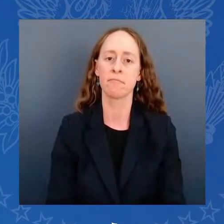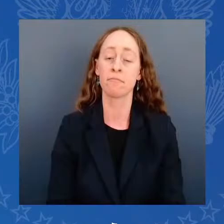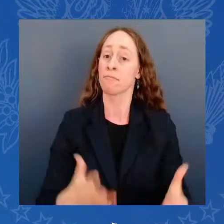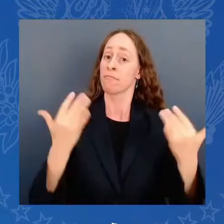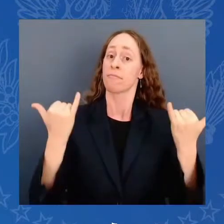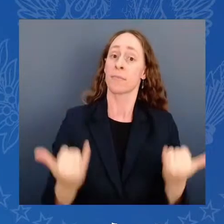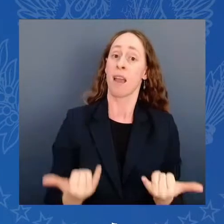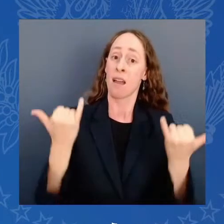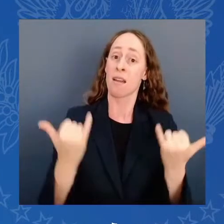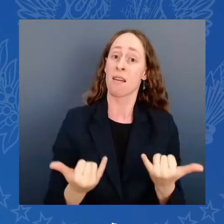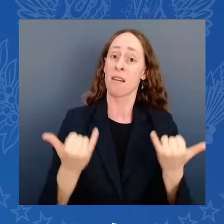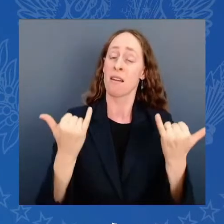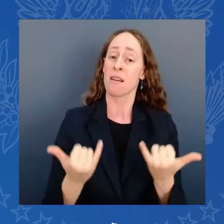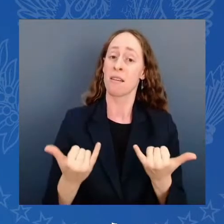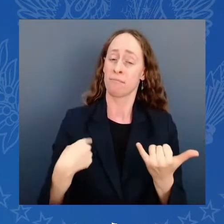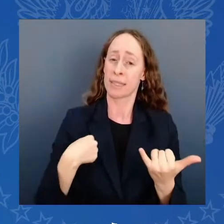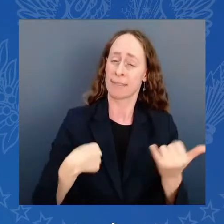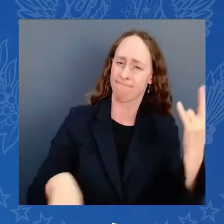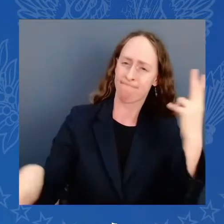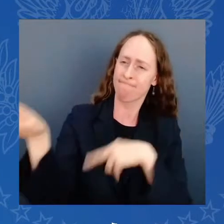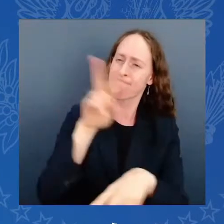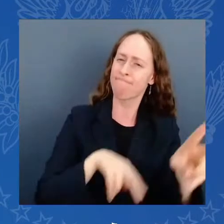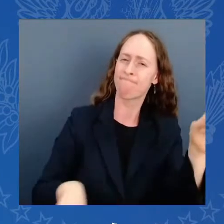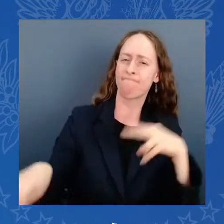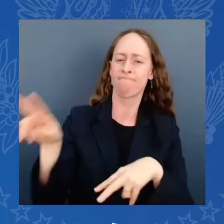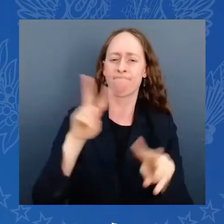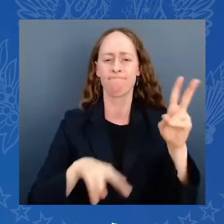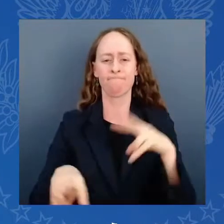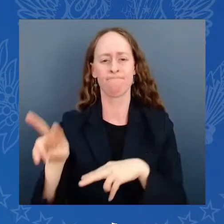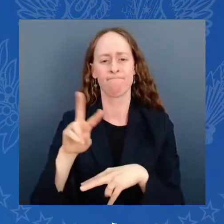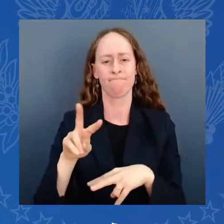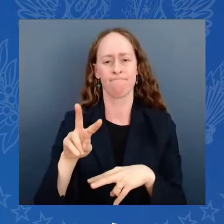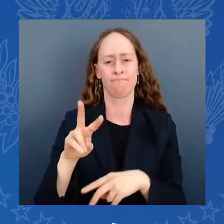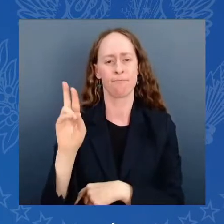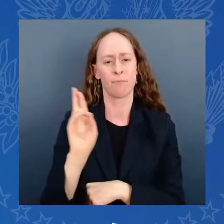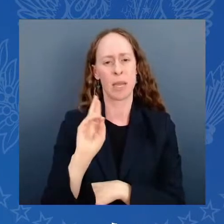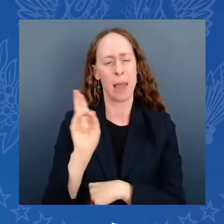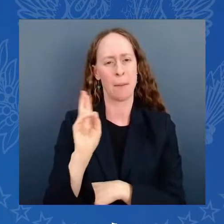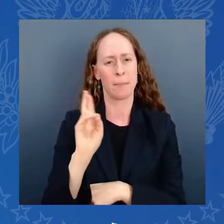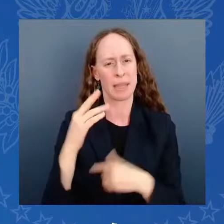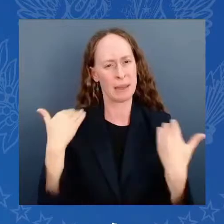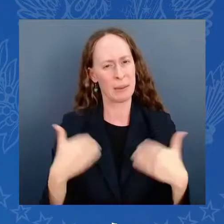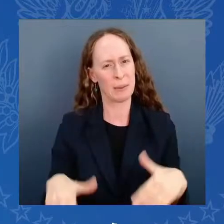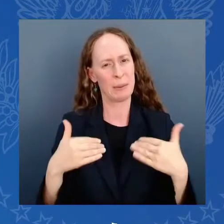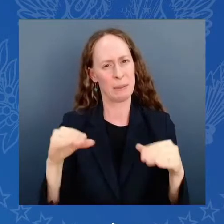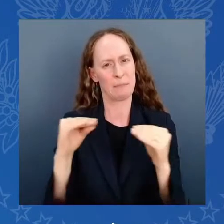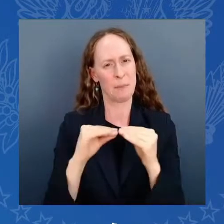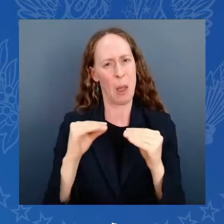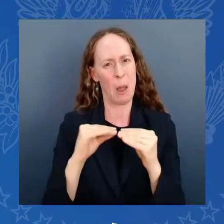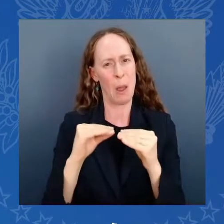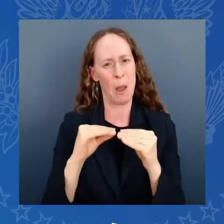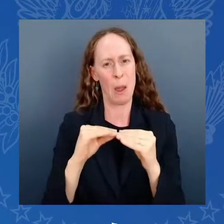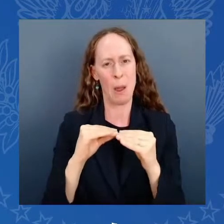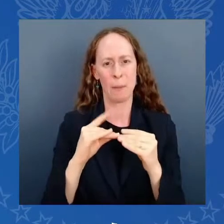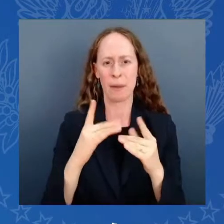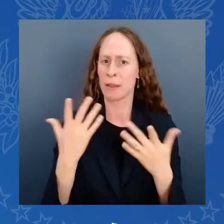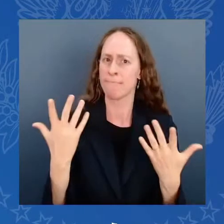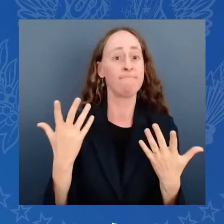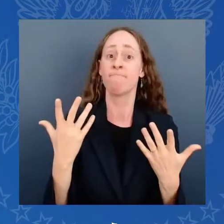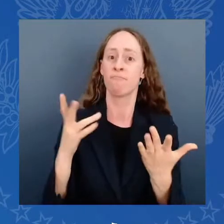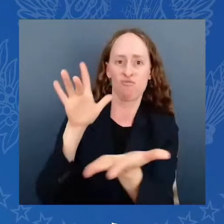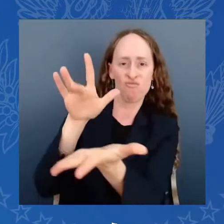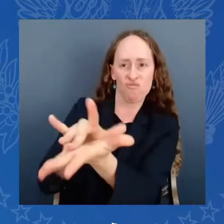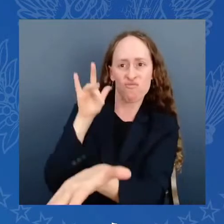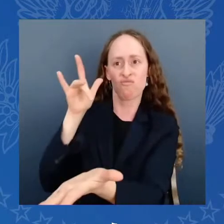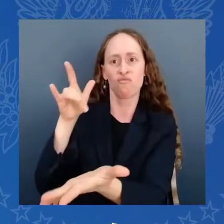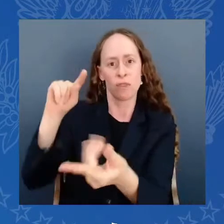the product of an attack on the confirmation process that's been weaponized by those seeking to carry out an extreme agenda for